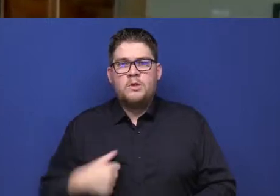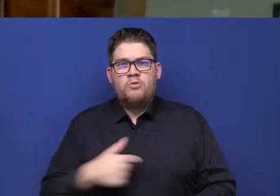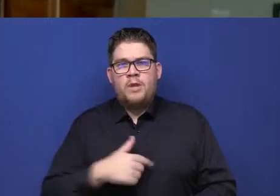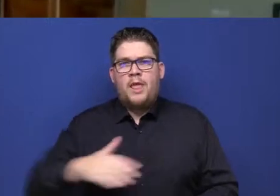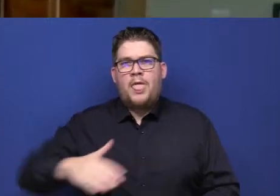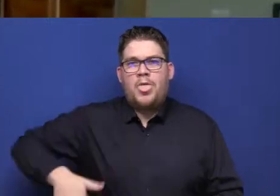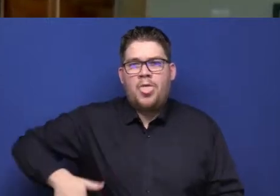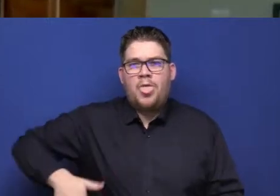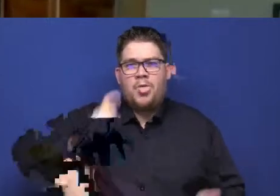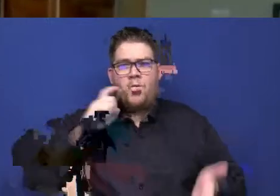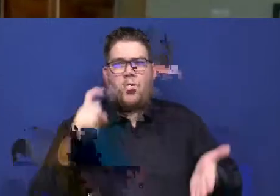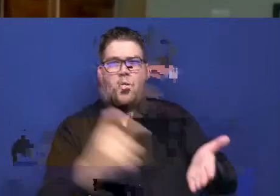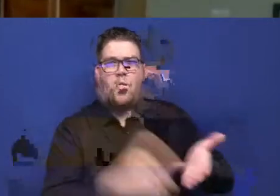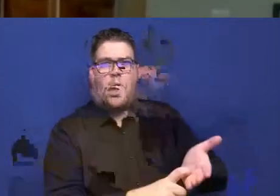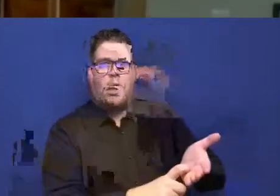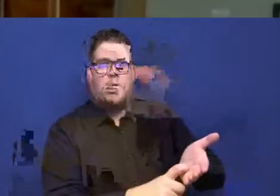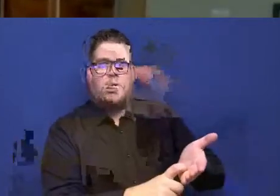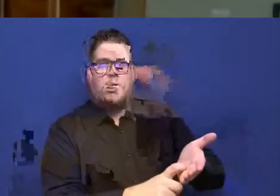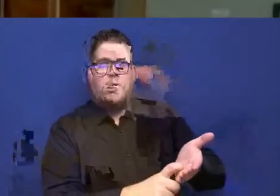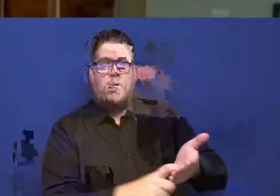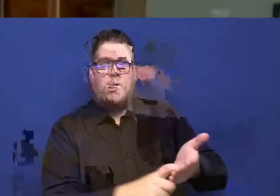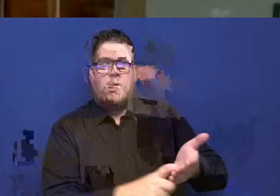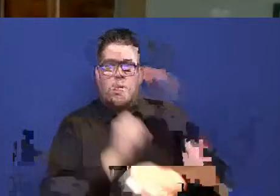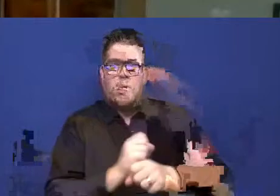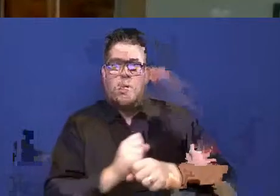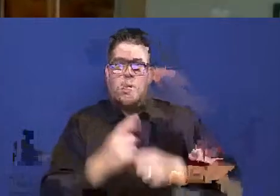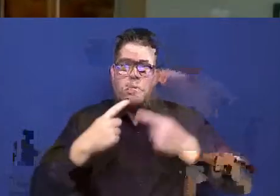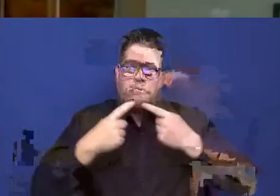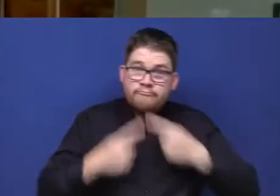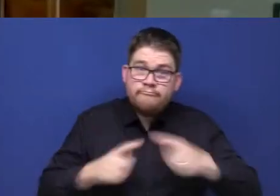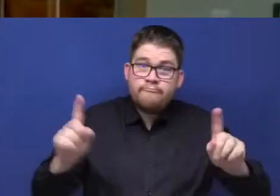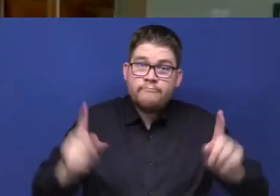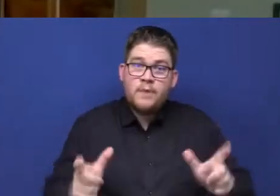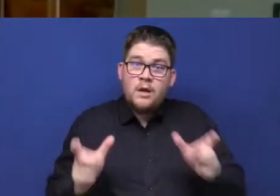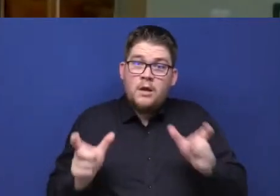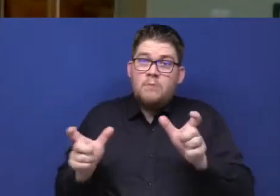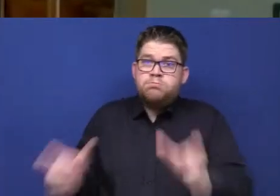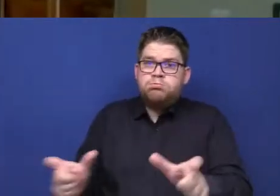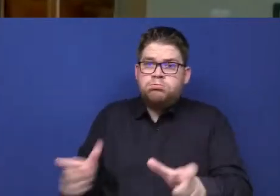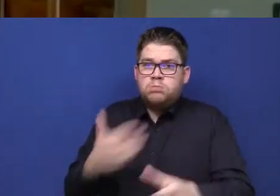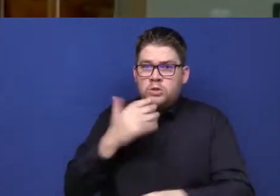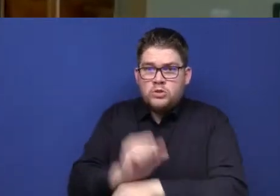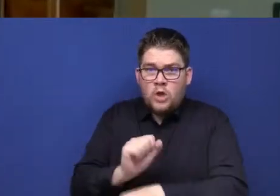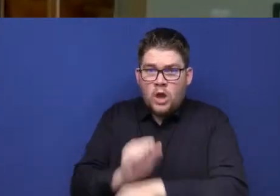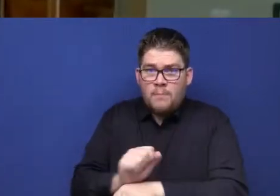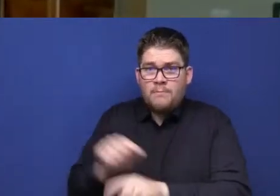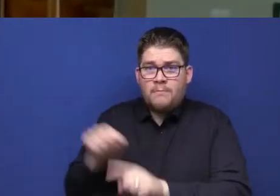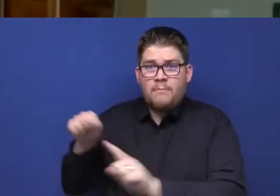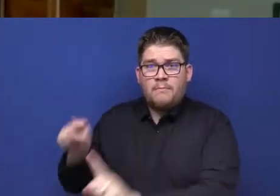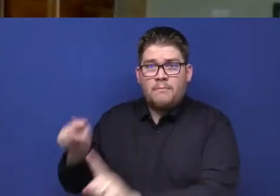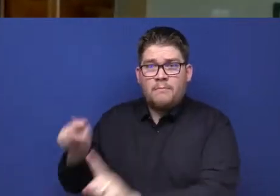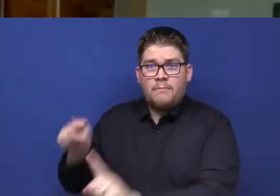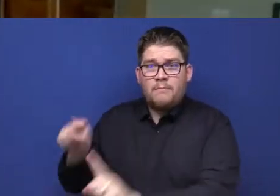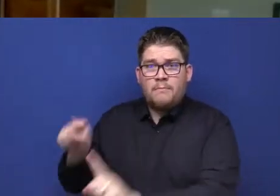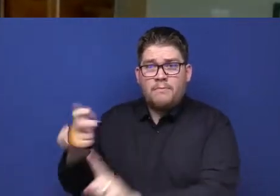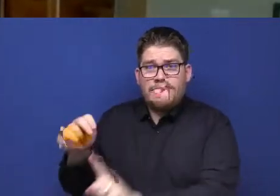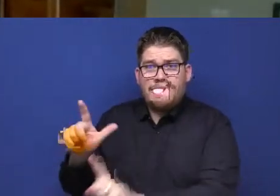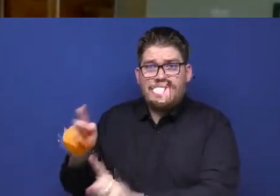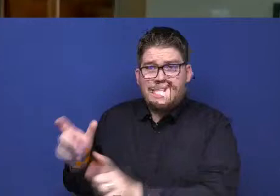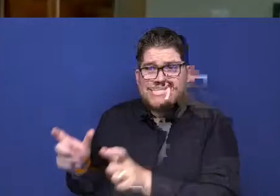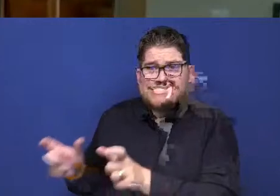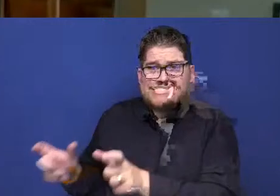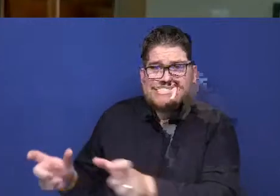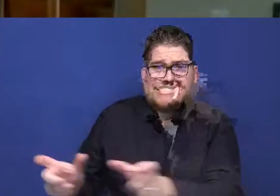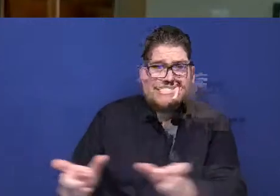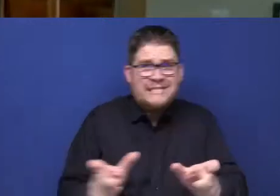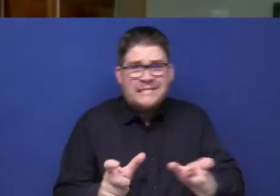involved ourselves, it involved structure departments scattered throughout the province. So that was one that I know there were crews out there working through the